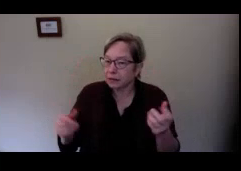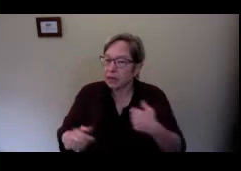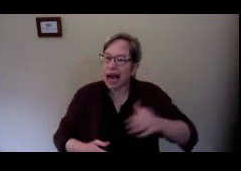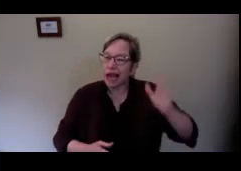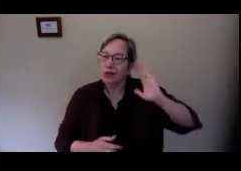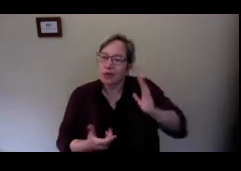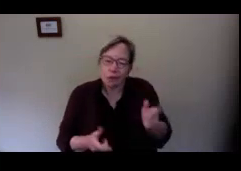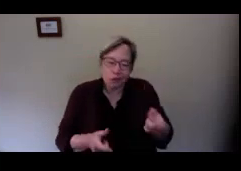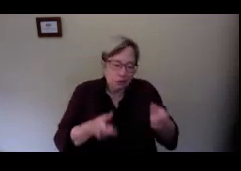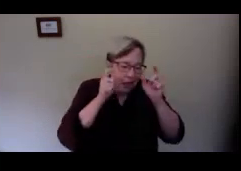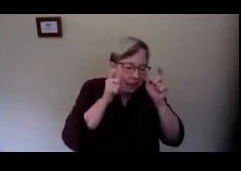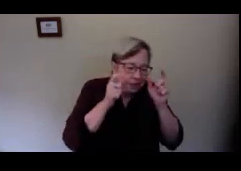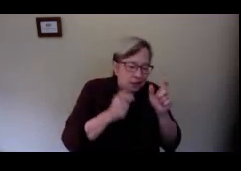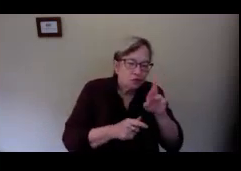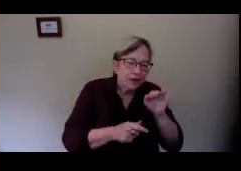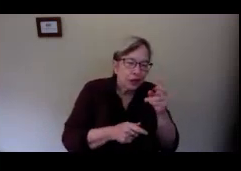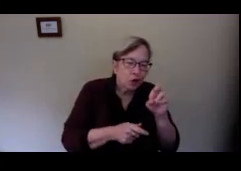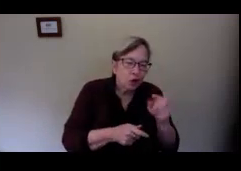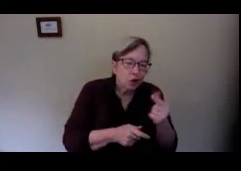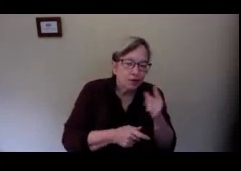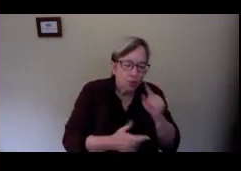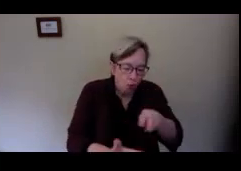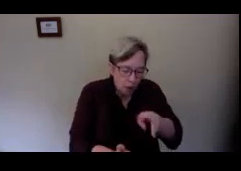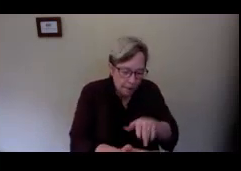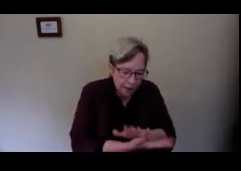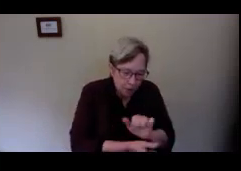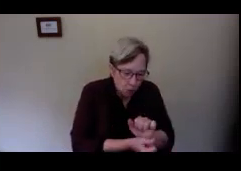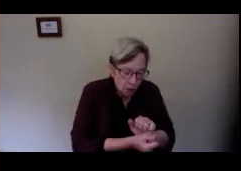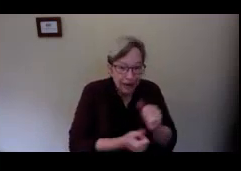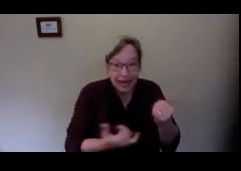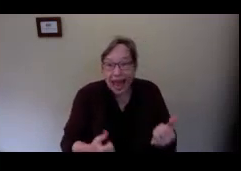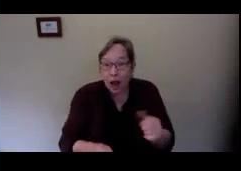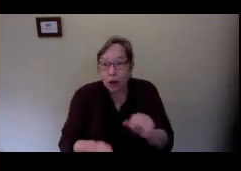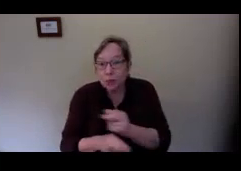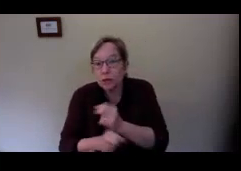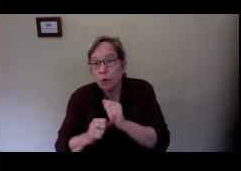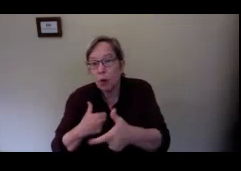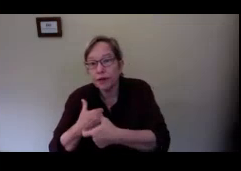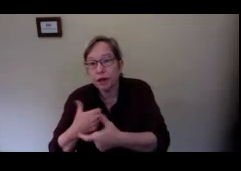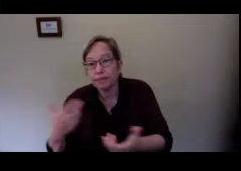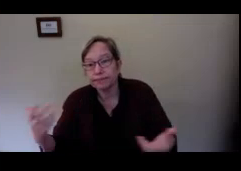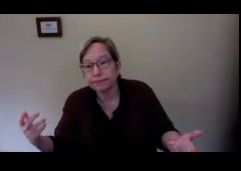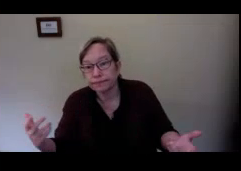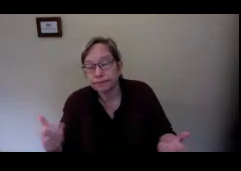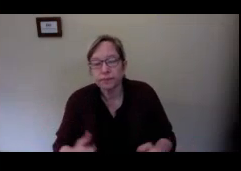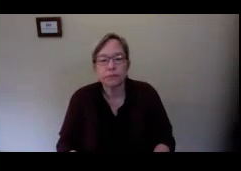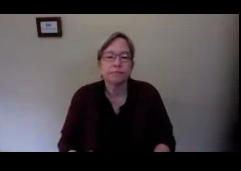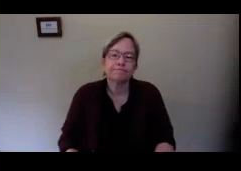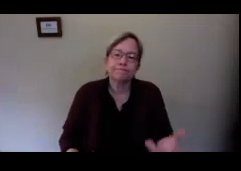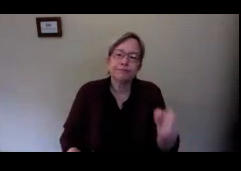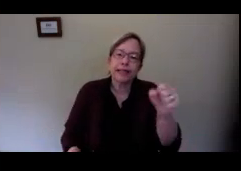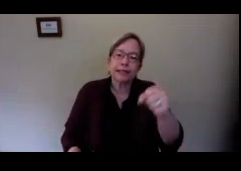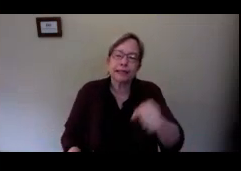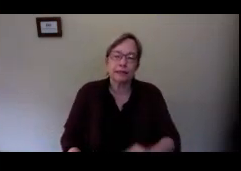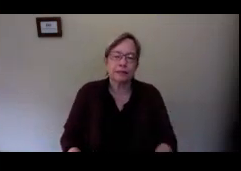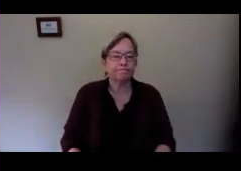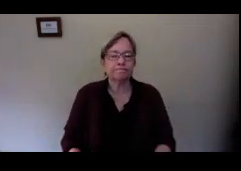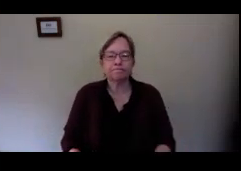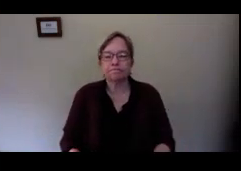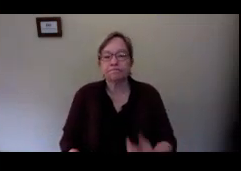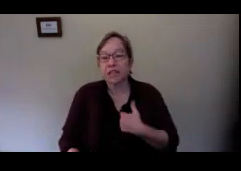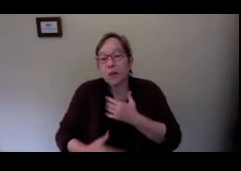need them for paperwork. Now I'm using them all the time. So yeah, I would appreciate something